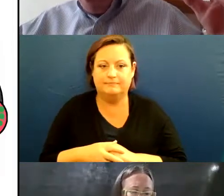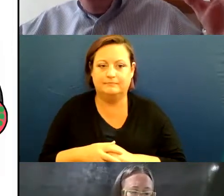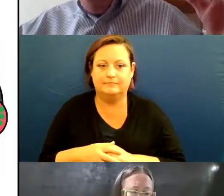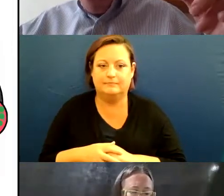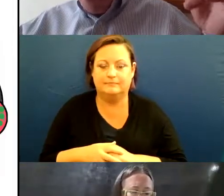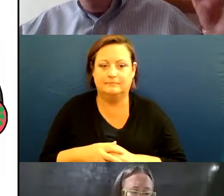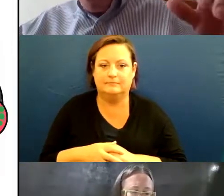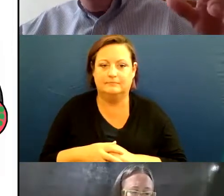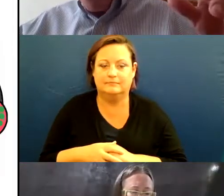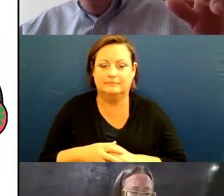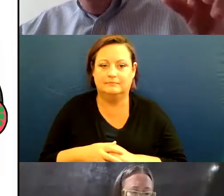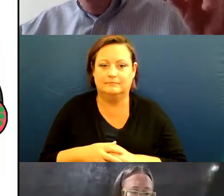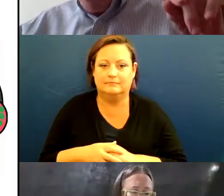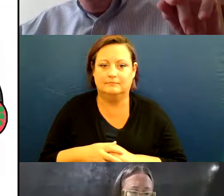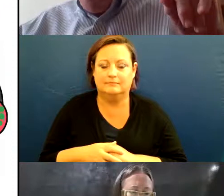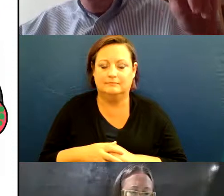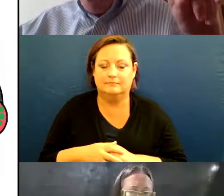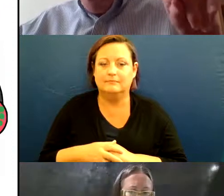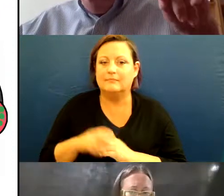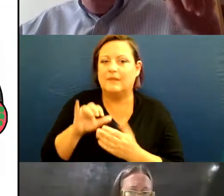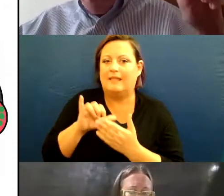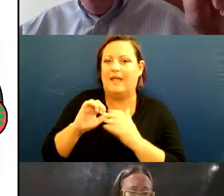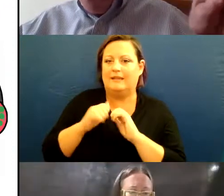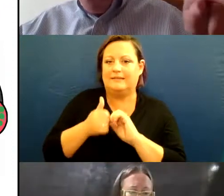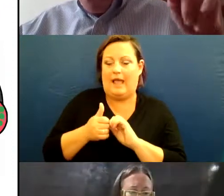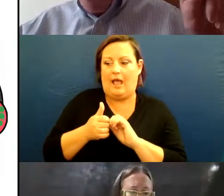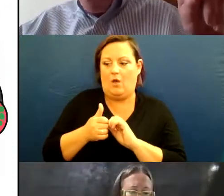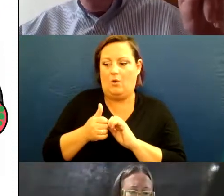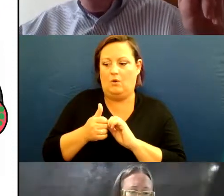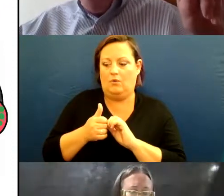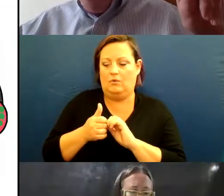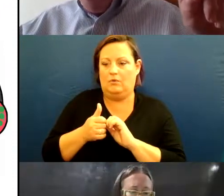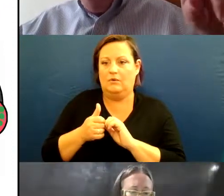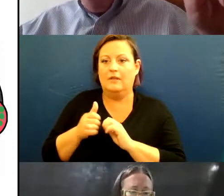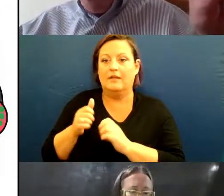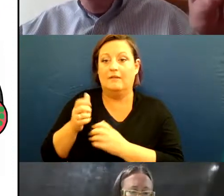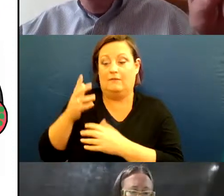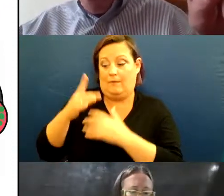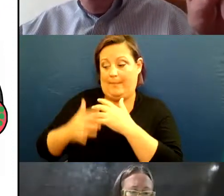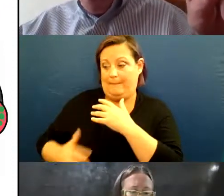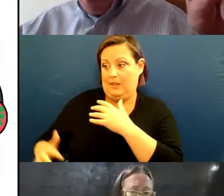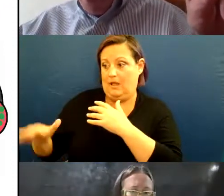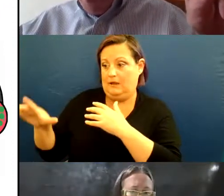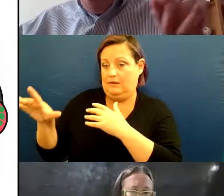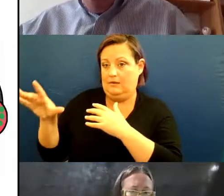is how these cells extravasate out of the blood vessel into the bone